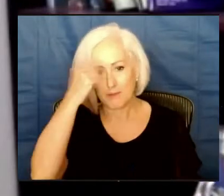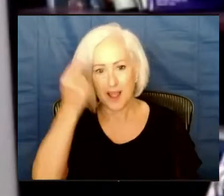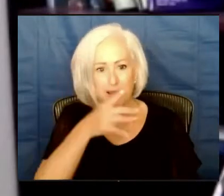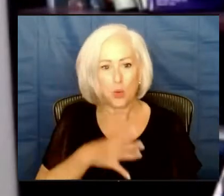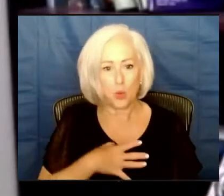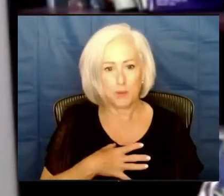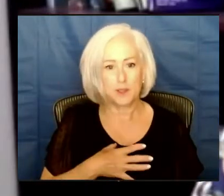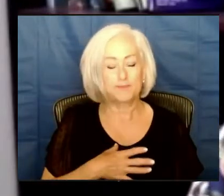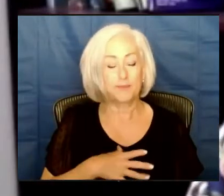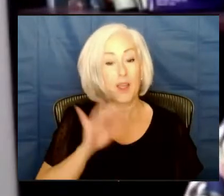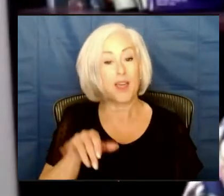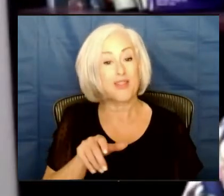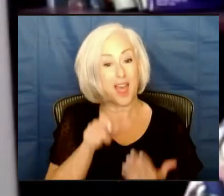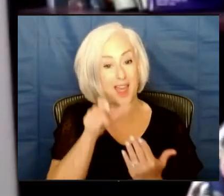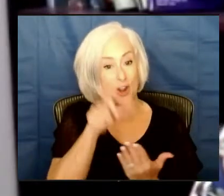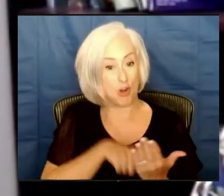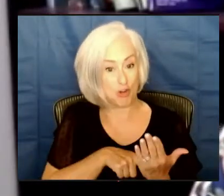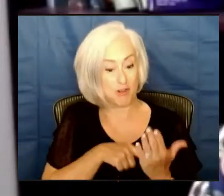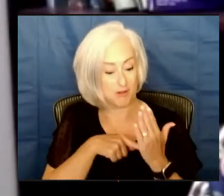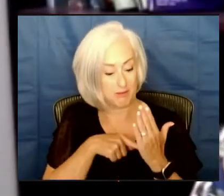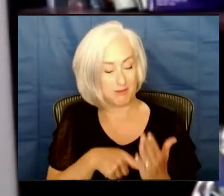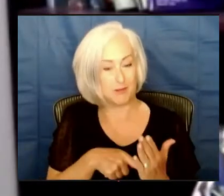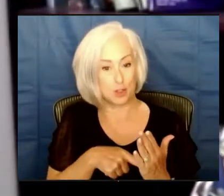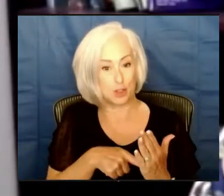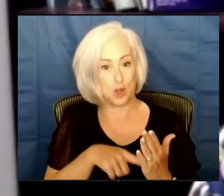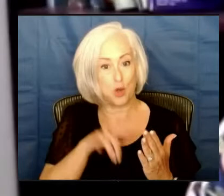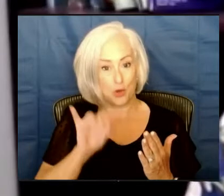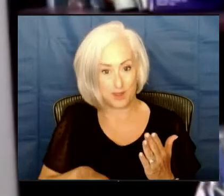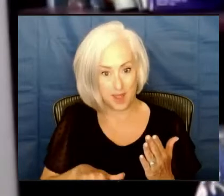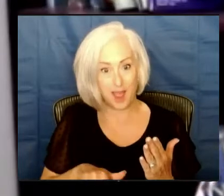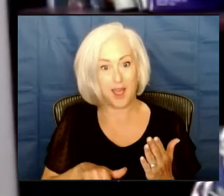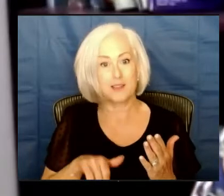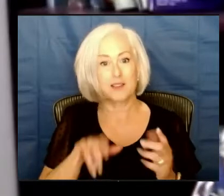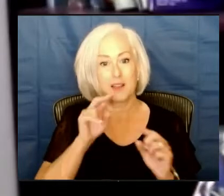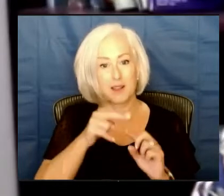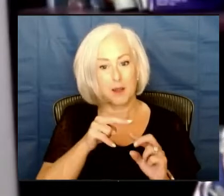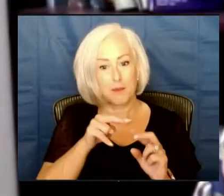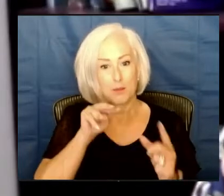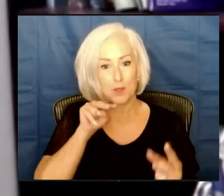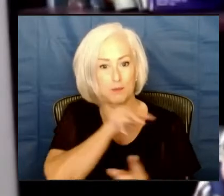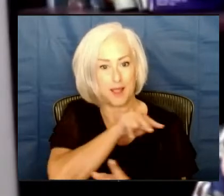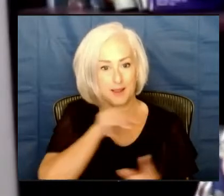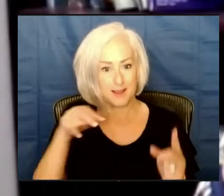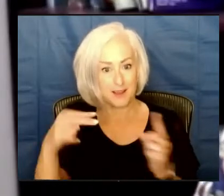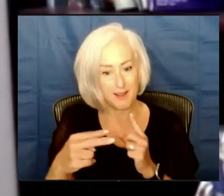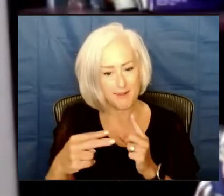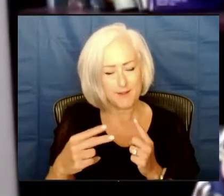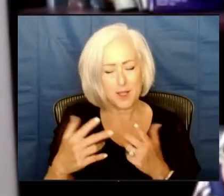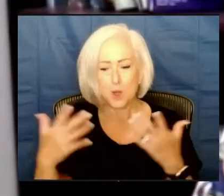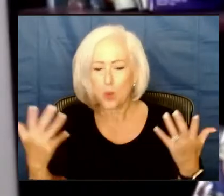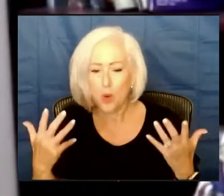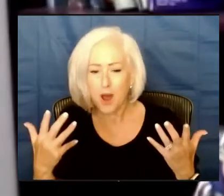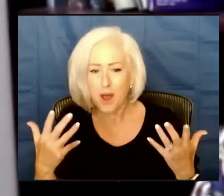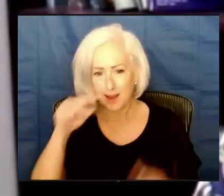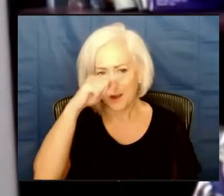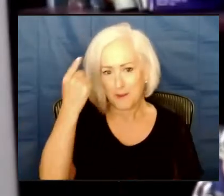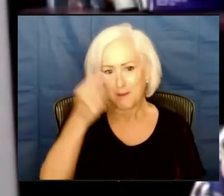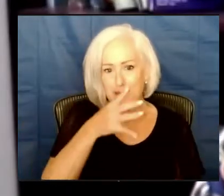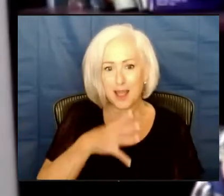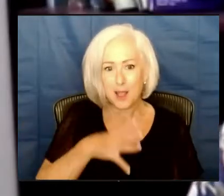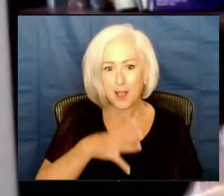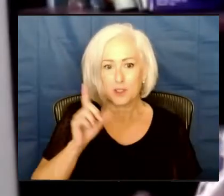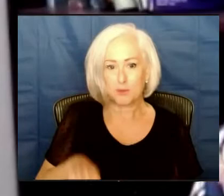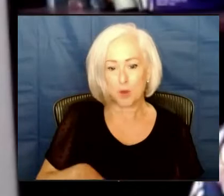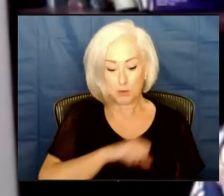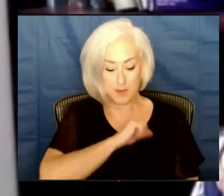by Dr. Simon also kind of highlighted this juxtaposition of like, are Black women supposed to be superheroes or supervillains? Is it Black girl